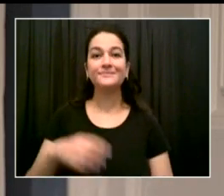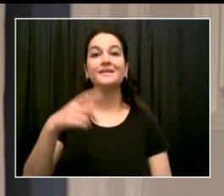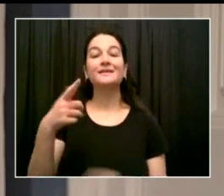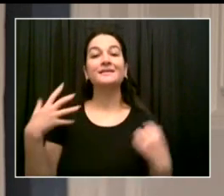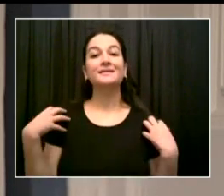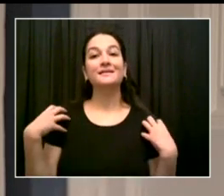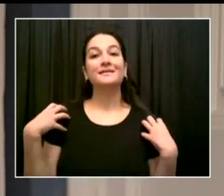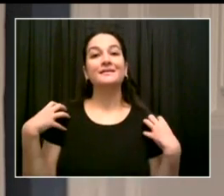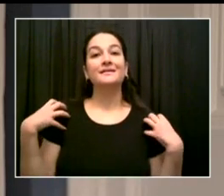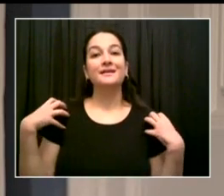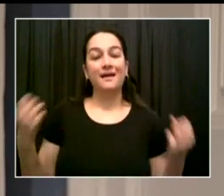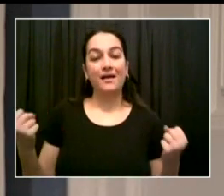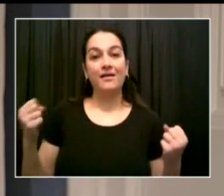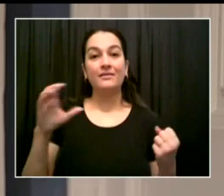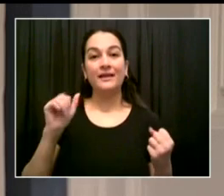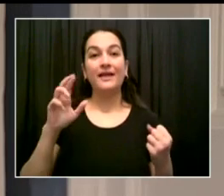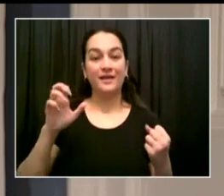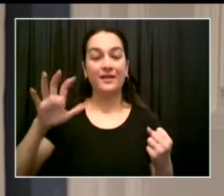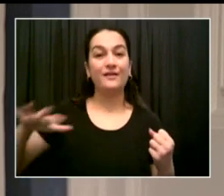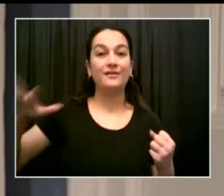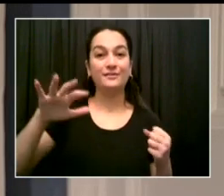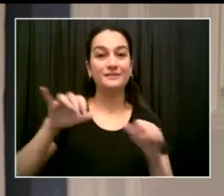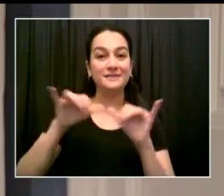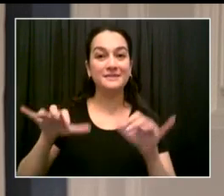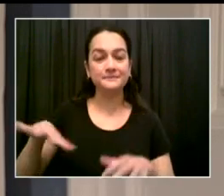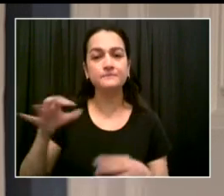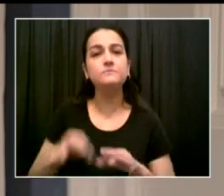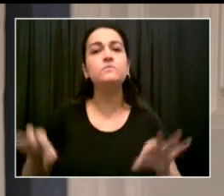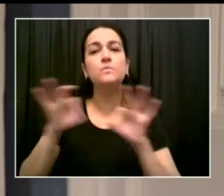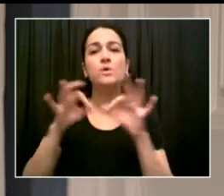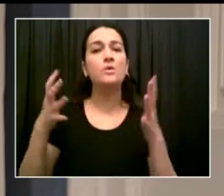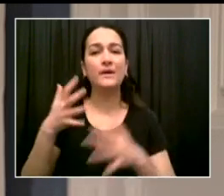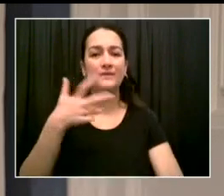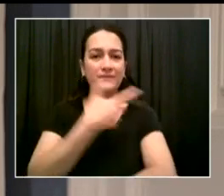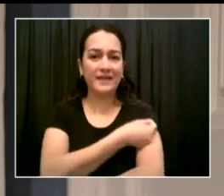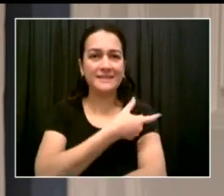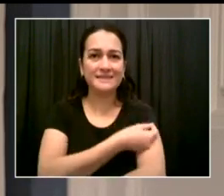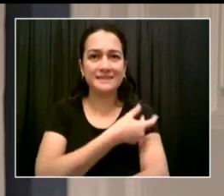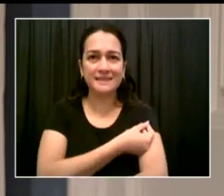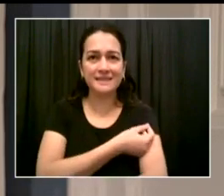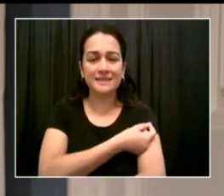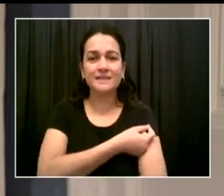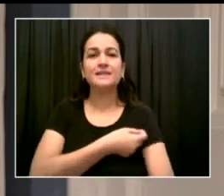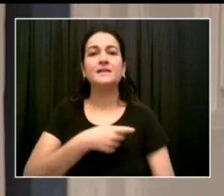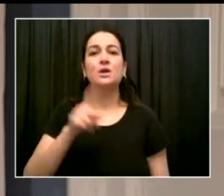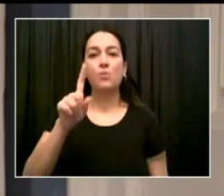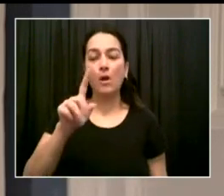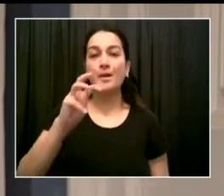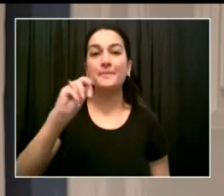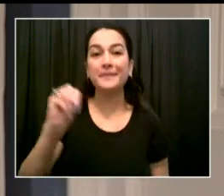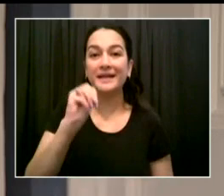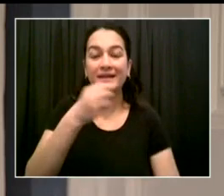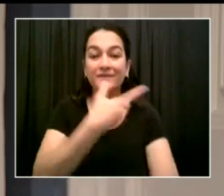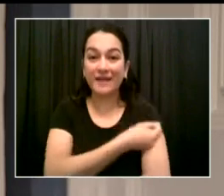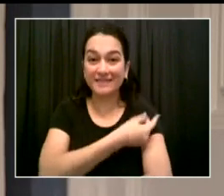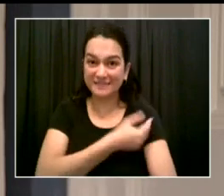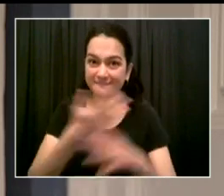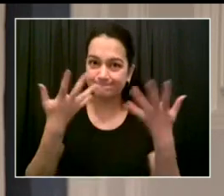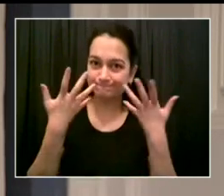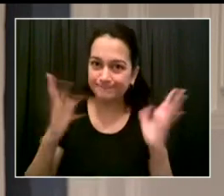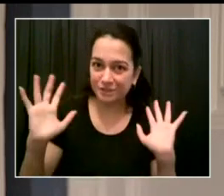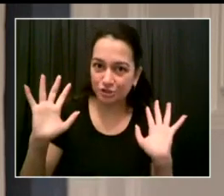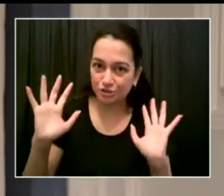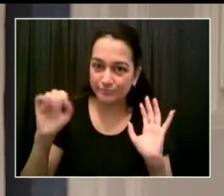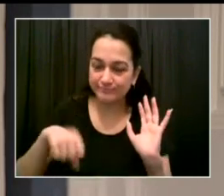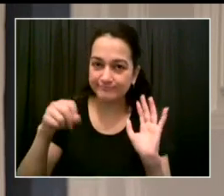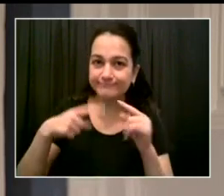we did over 1 million vaccinations, and our data show that we were much more effective at vaccinating people of color than the